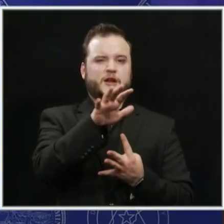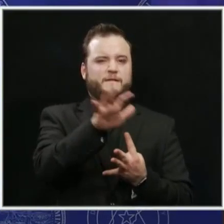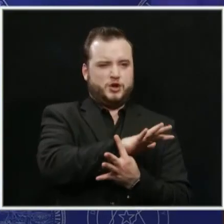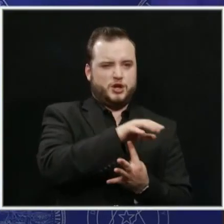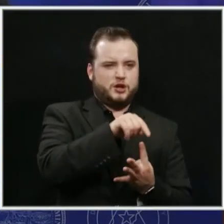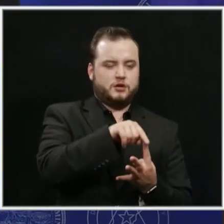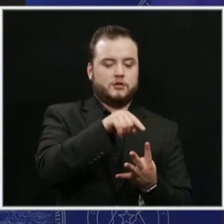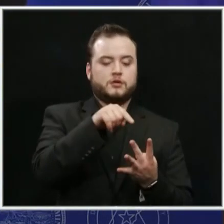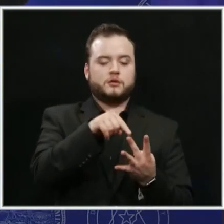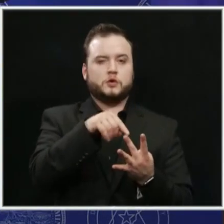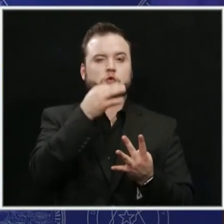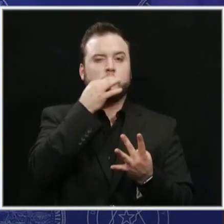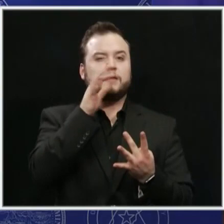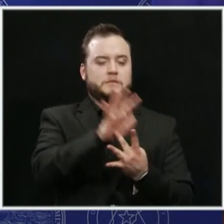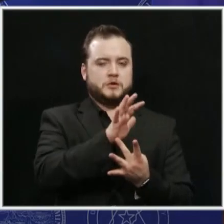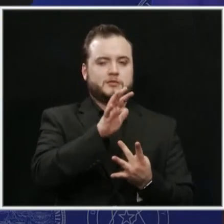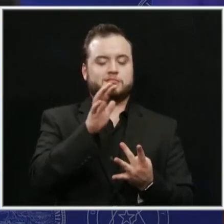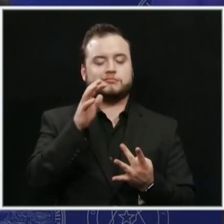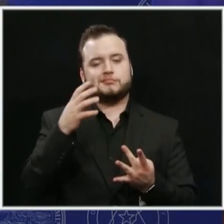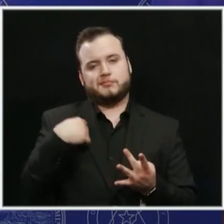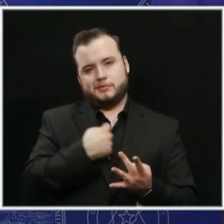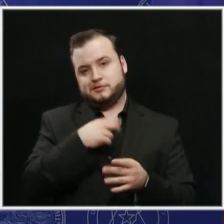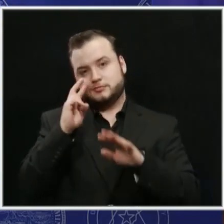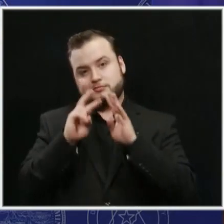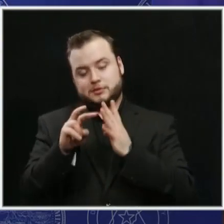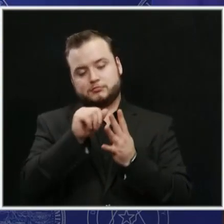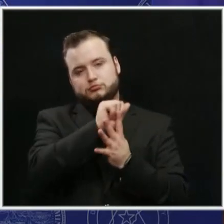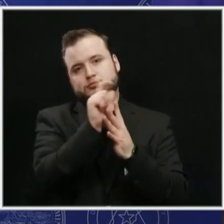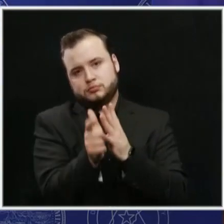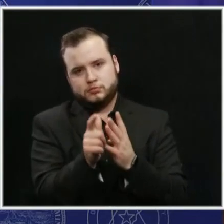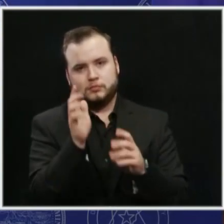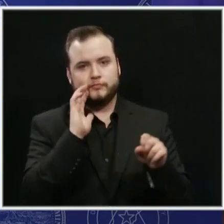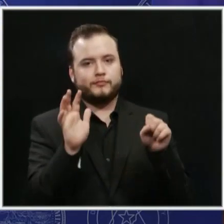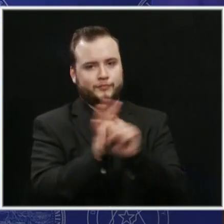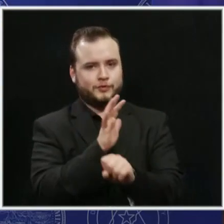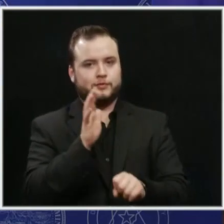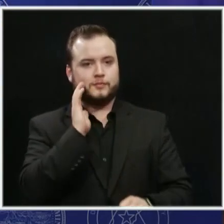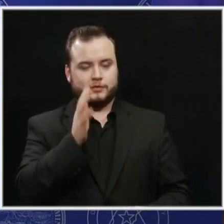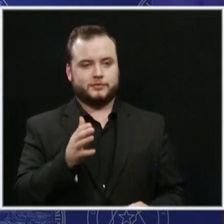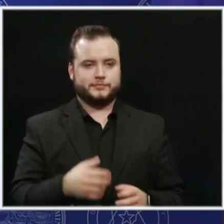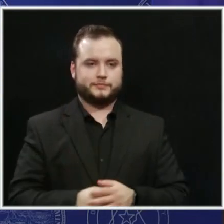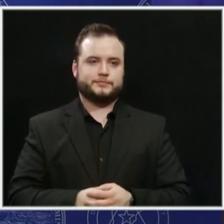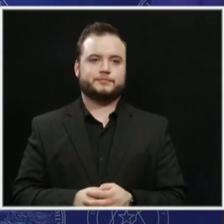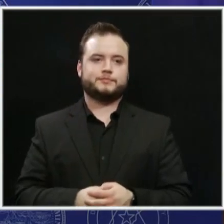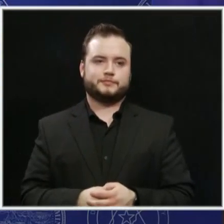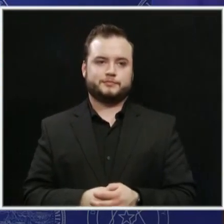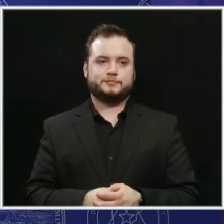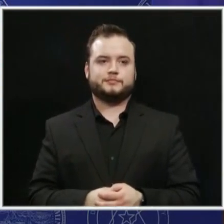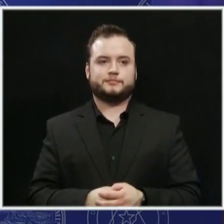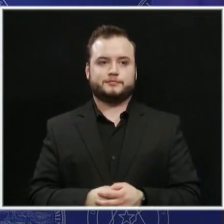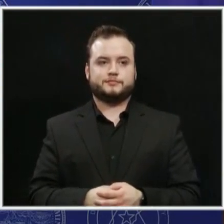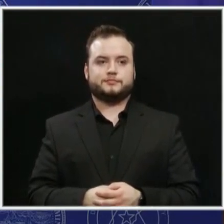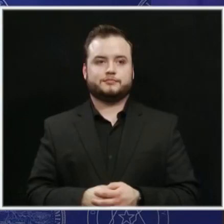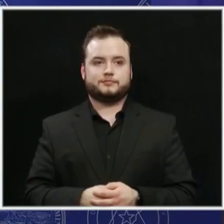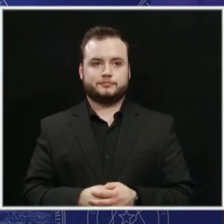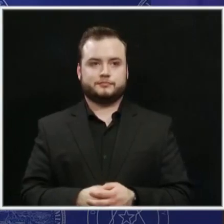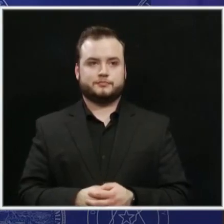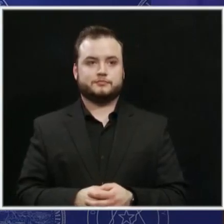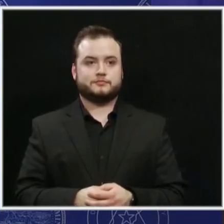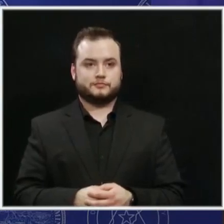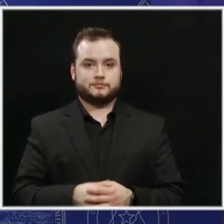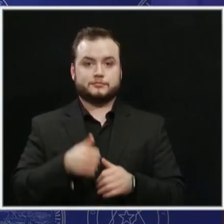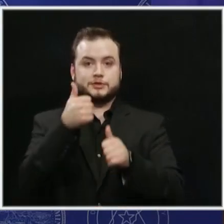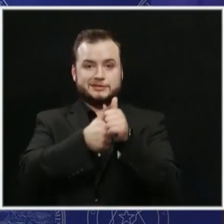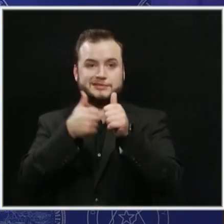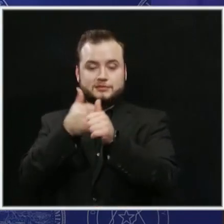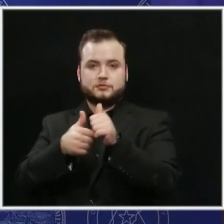walls. We've got our little bags hanging on little hooks on every wall space. And in those bags has